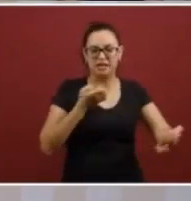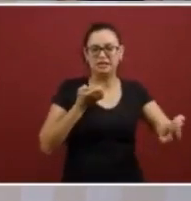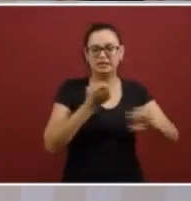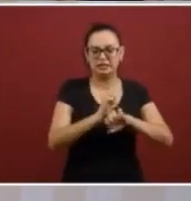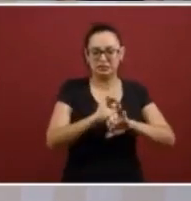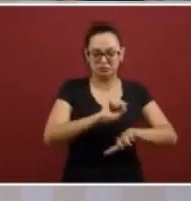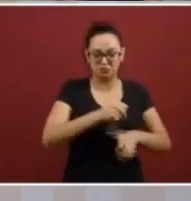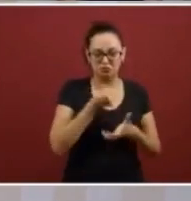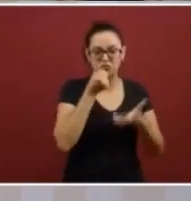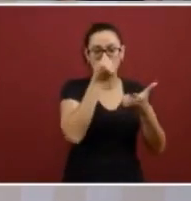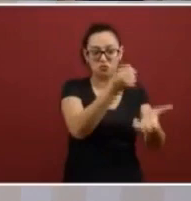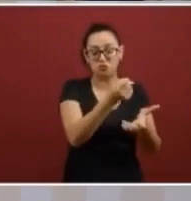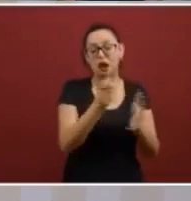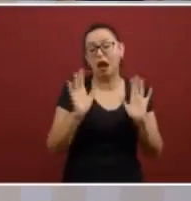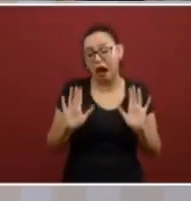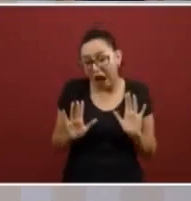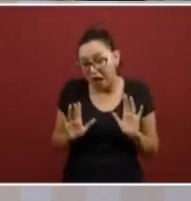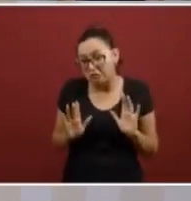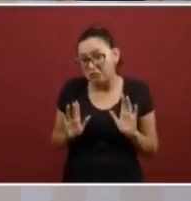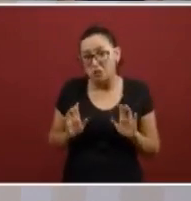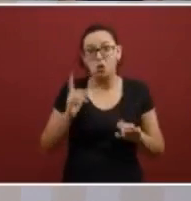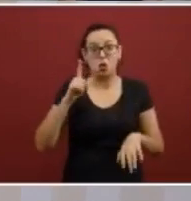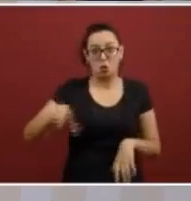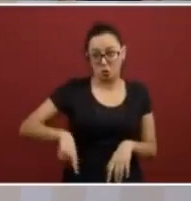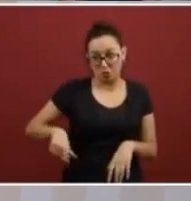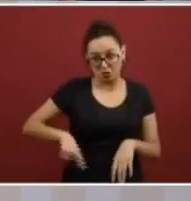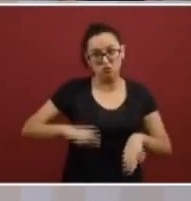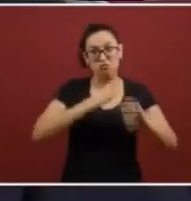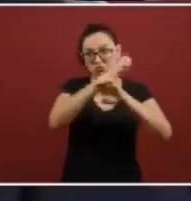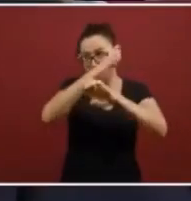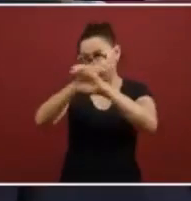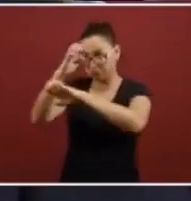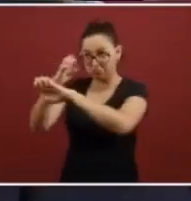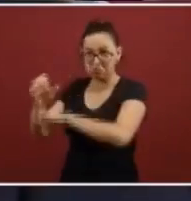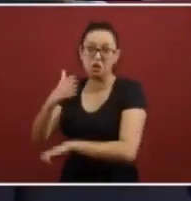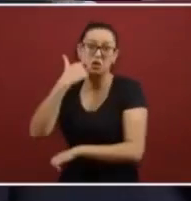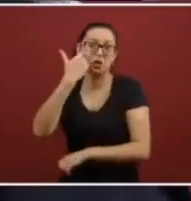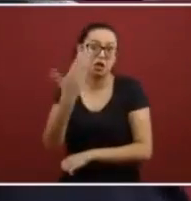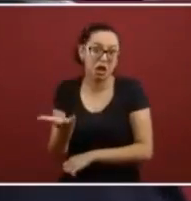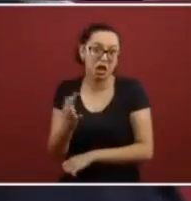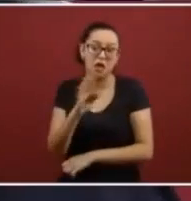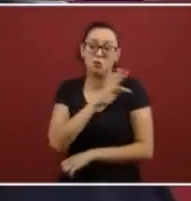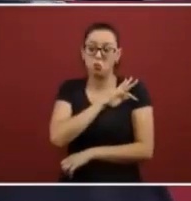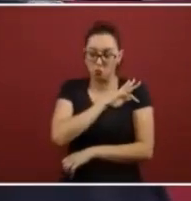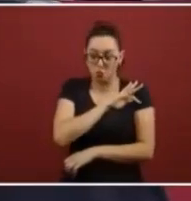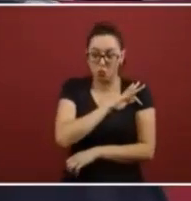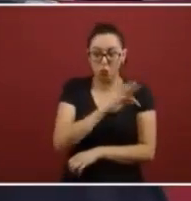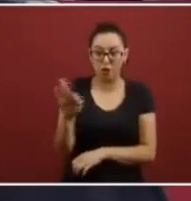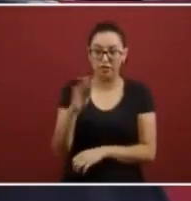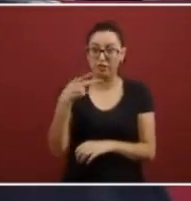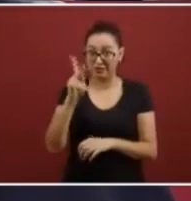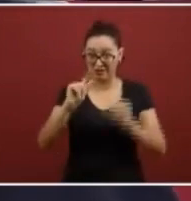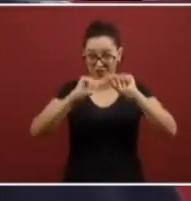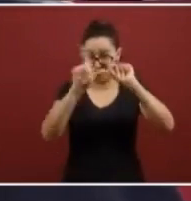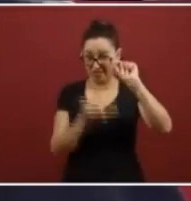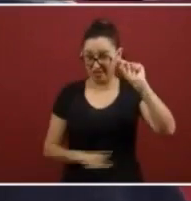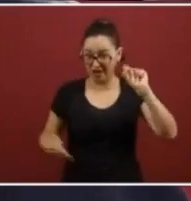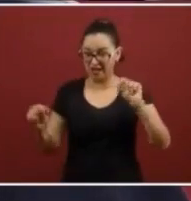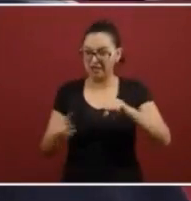hacer algunos gobiernos estatales. If some Pero, state officials or general, governments want vamos a to mantener handle